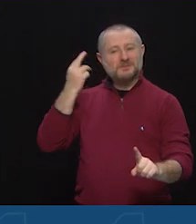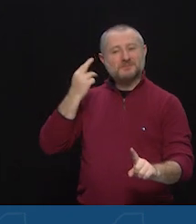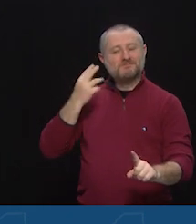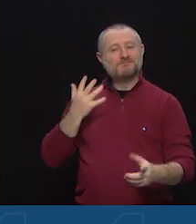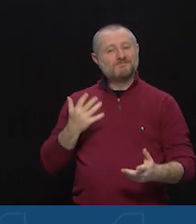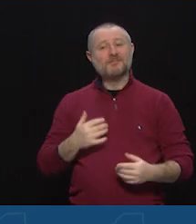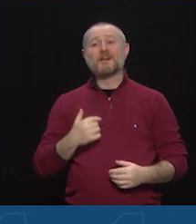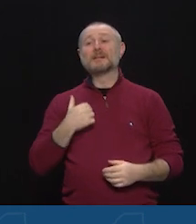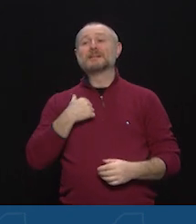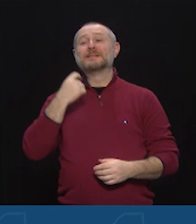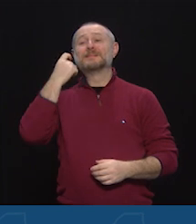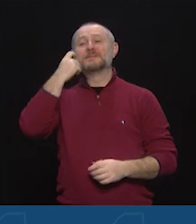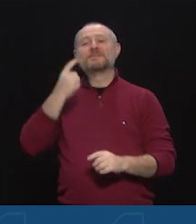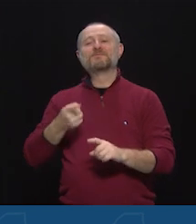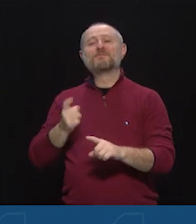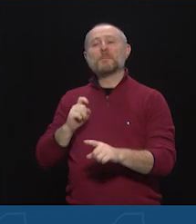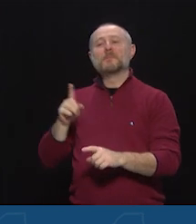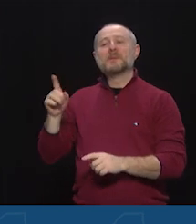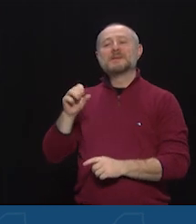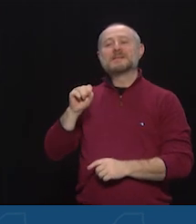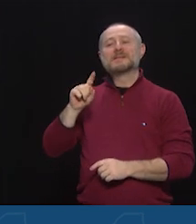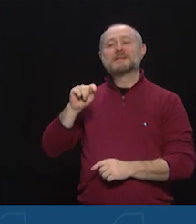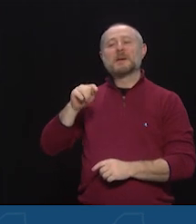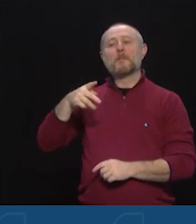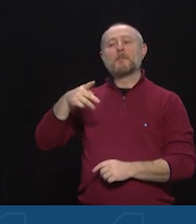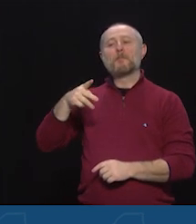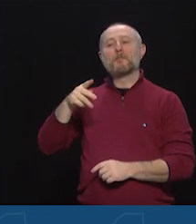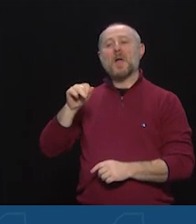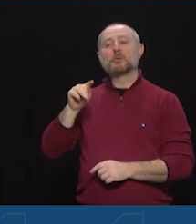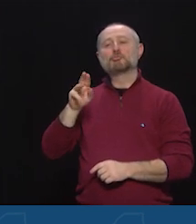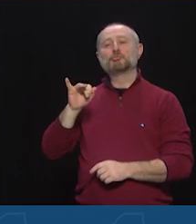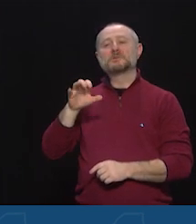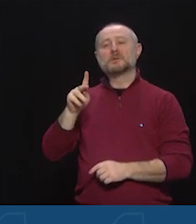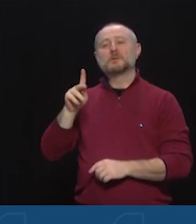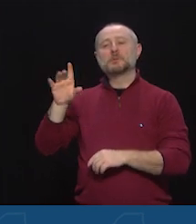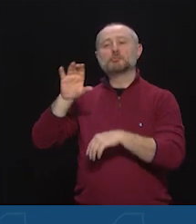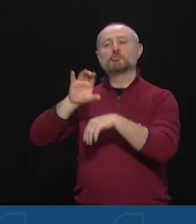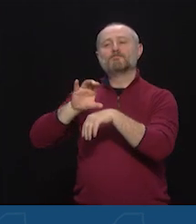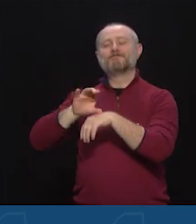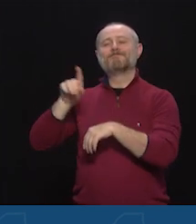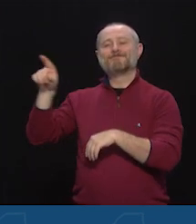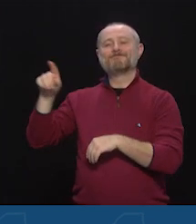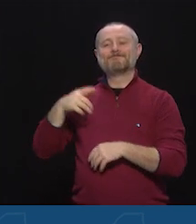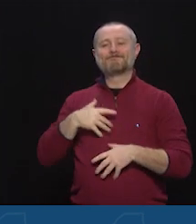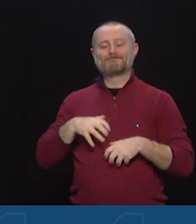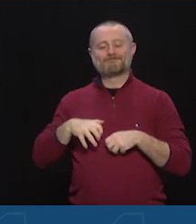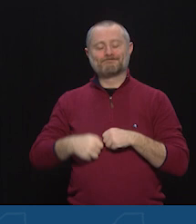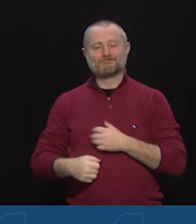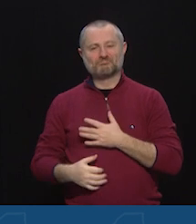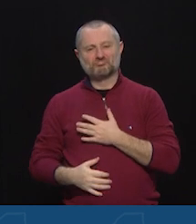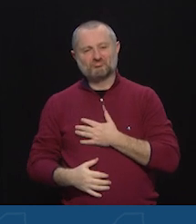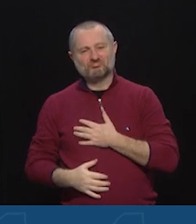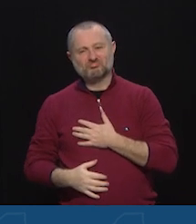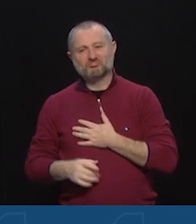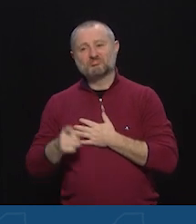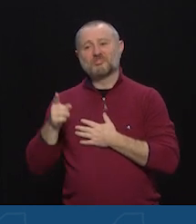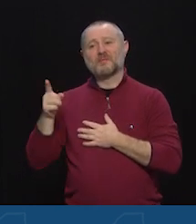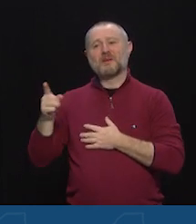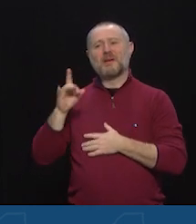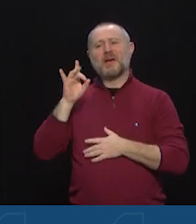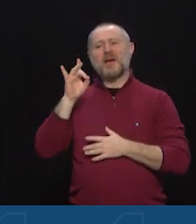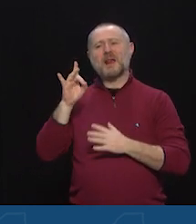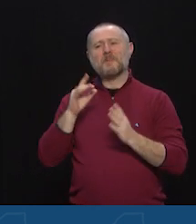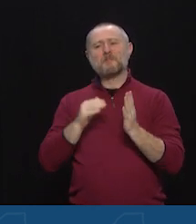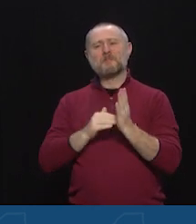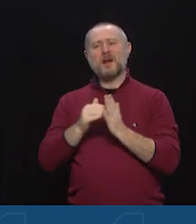Patrick's Cathedral, where I shared in the grief of not just the 8.2 million New York City residents, but